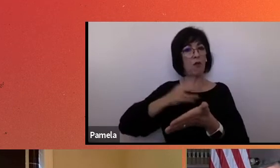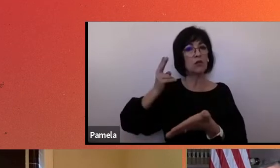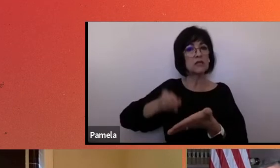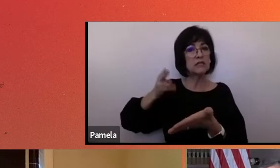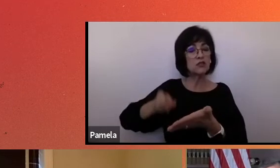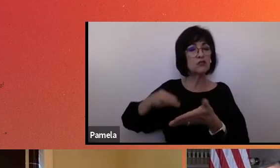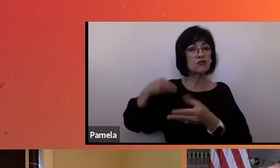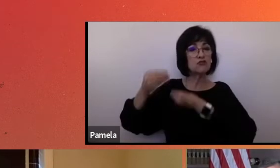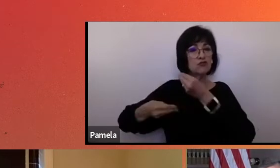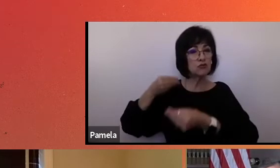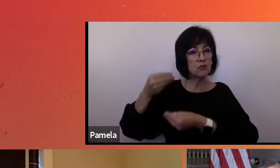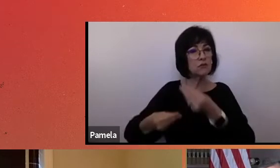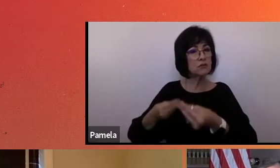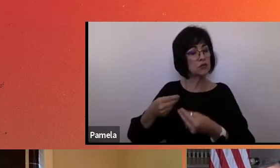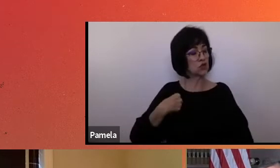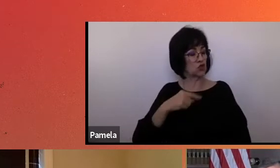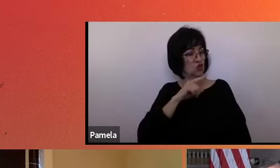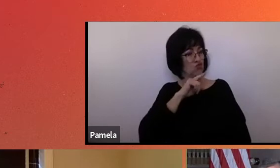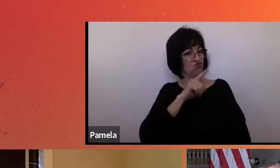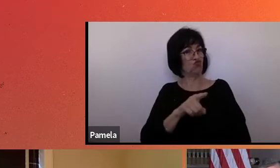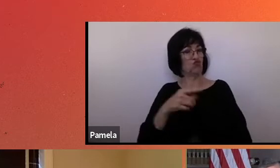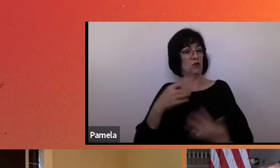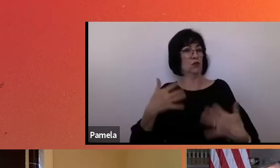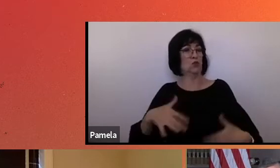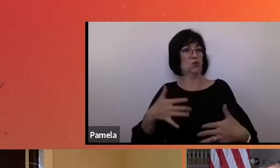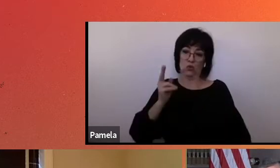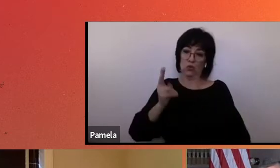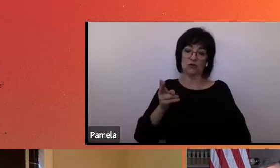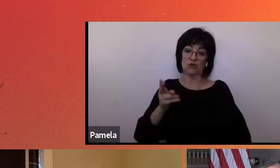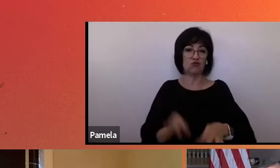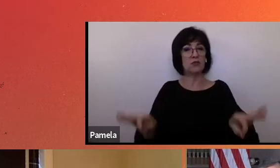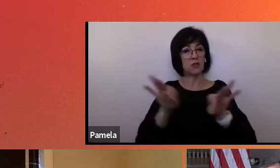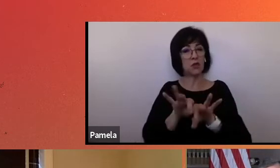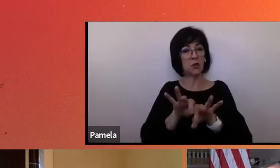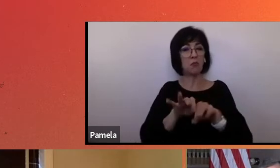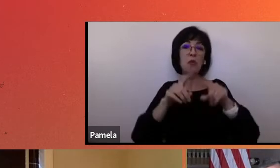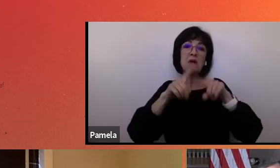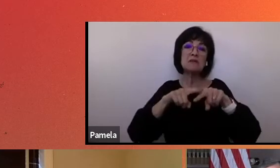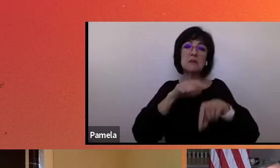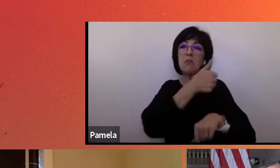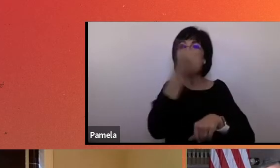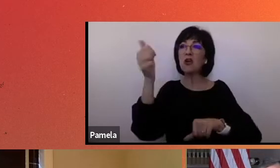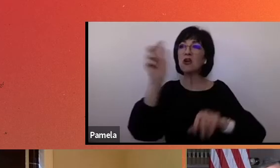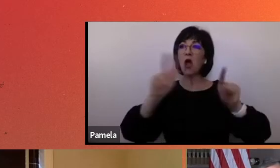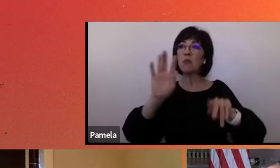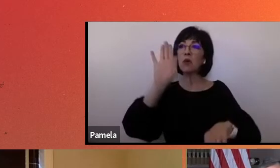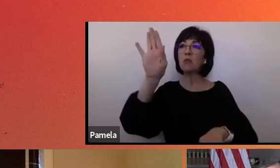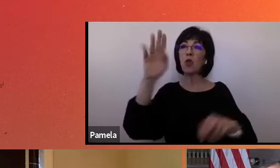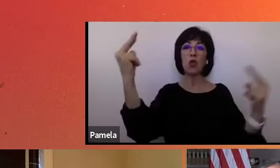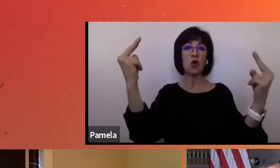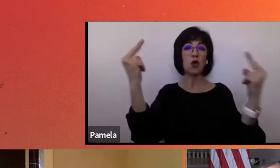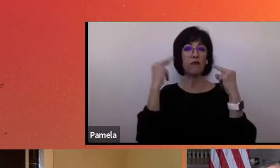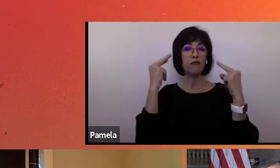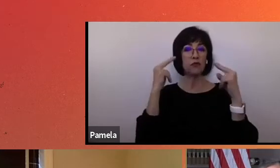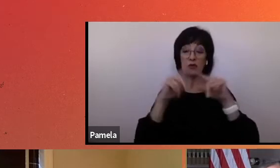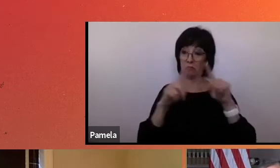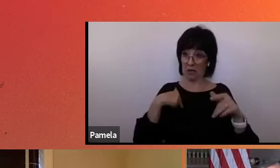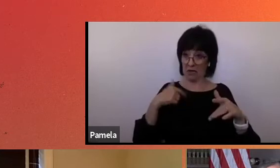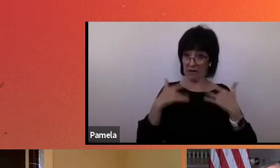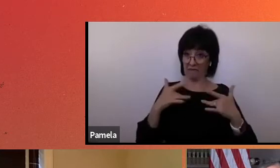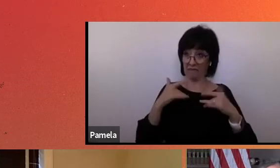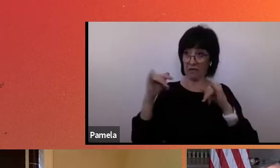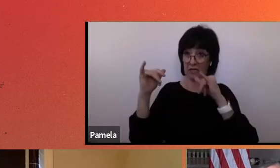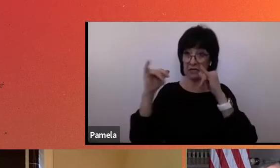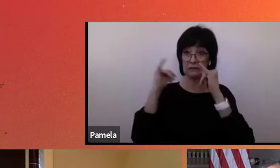are really somebody. And that depends on how other people look at us, but that doesn't mean that I feel the same way about it. As far as